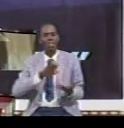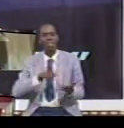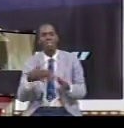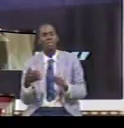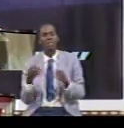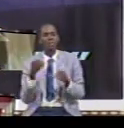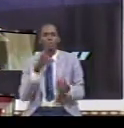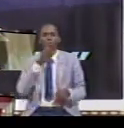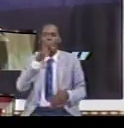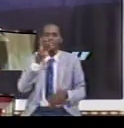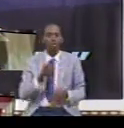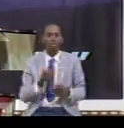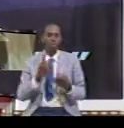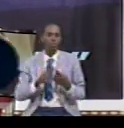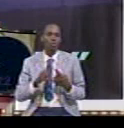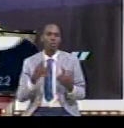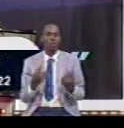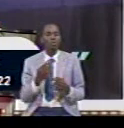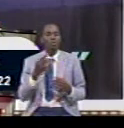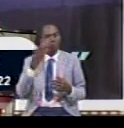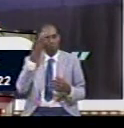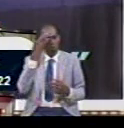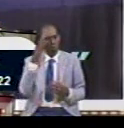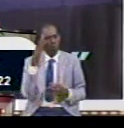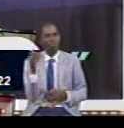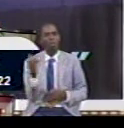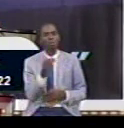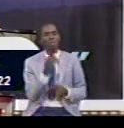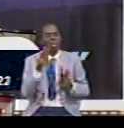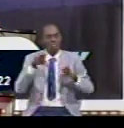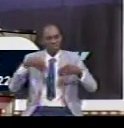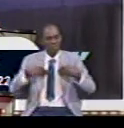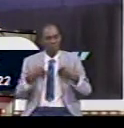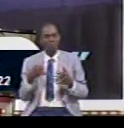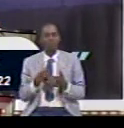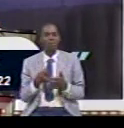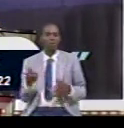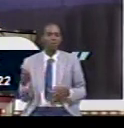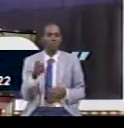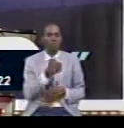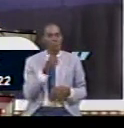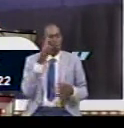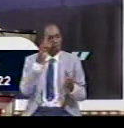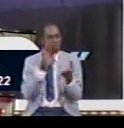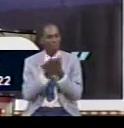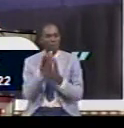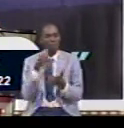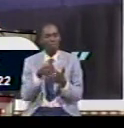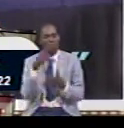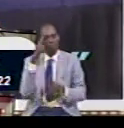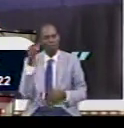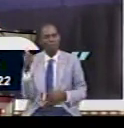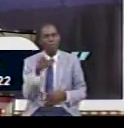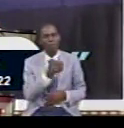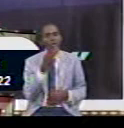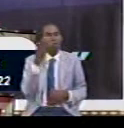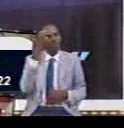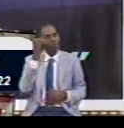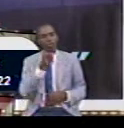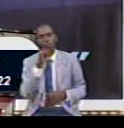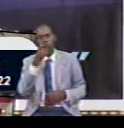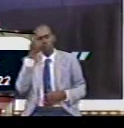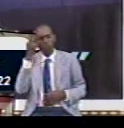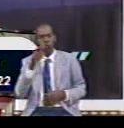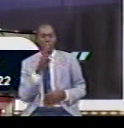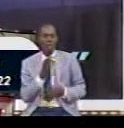indeed unto sin. Reckon yourself. Accept it yourself. Believe it for yourself. Know that because you are saved, because you are a